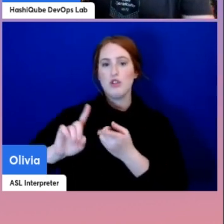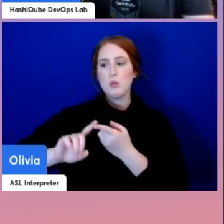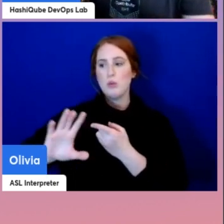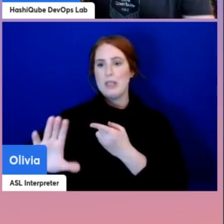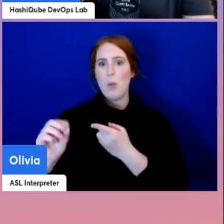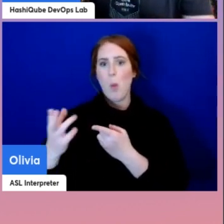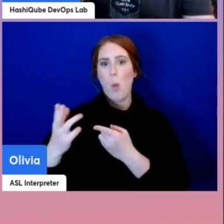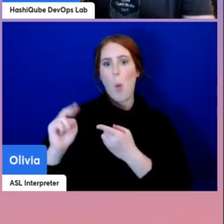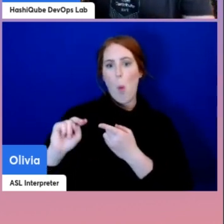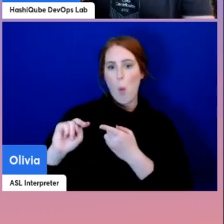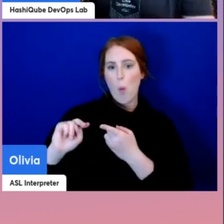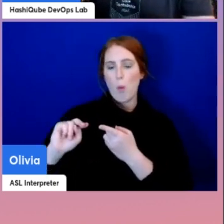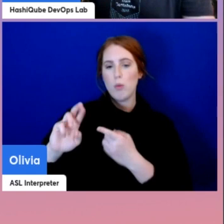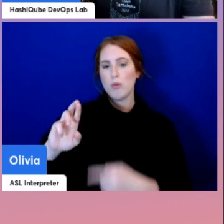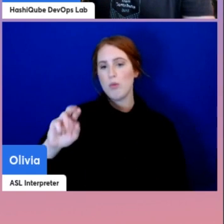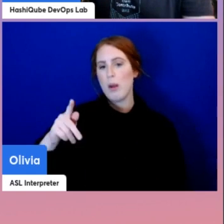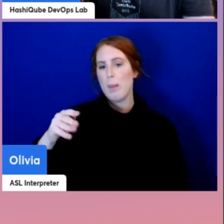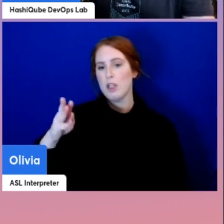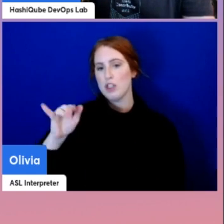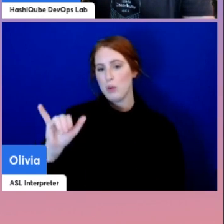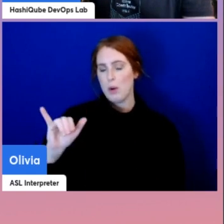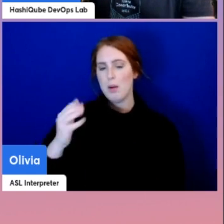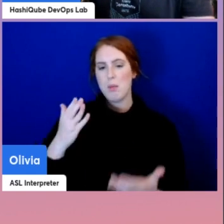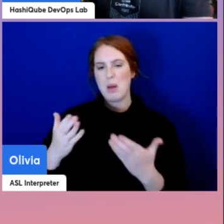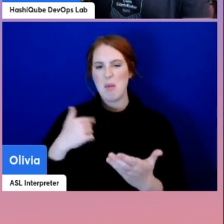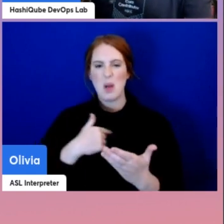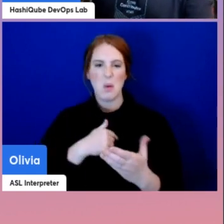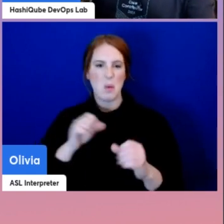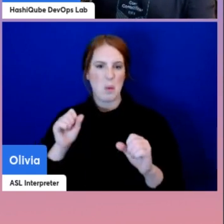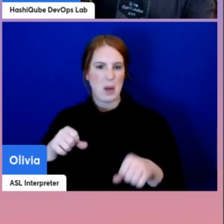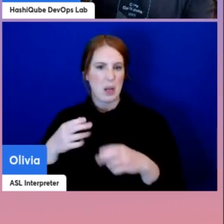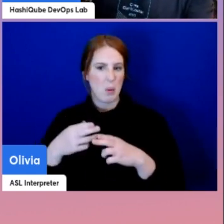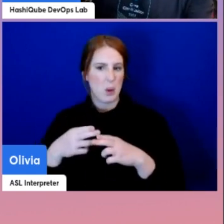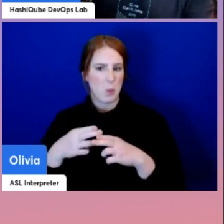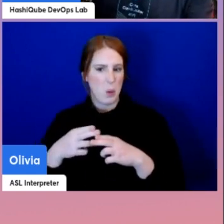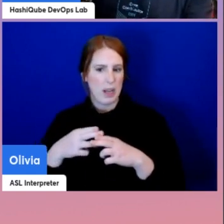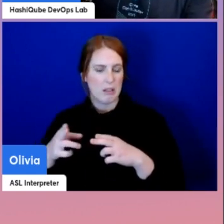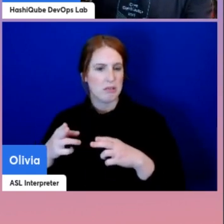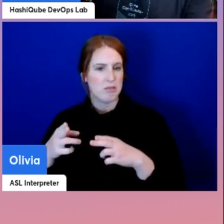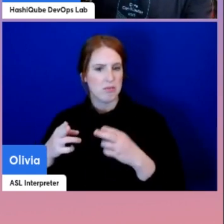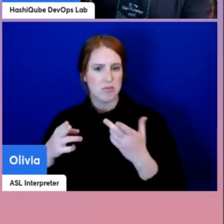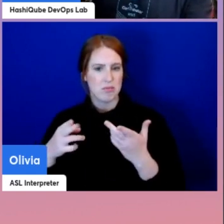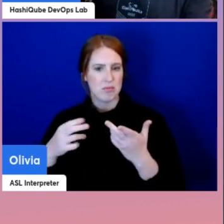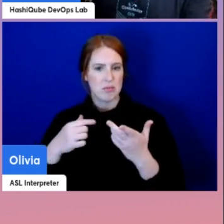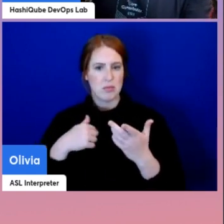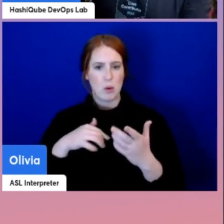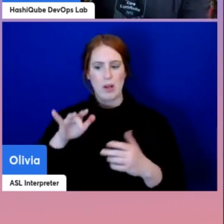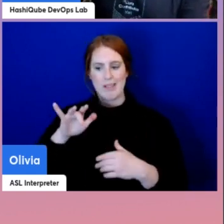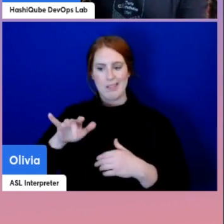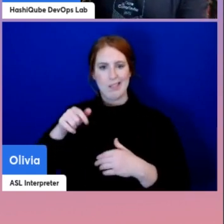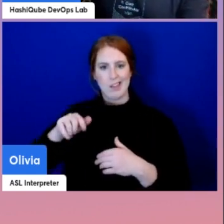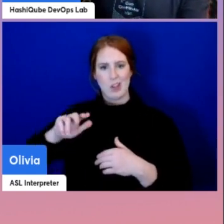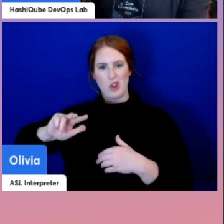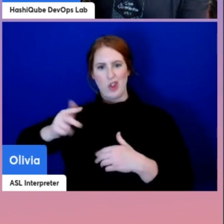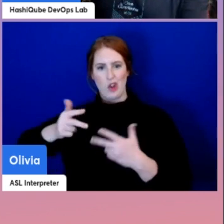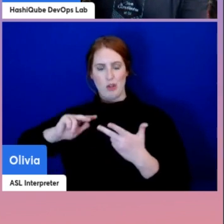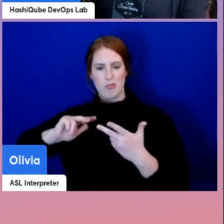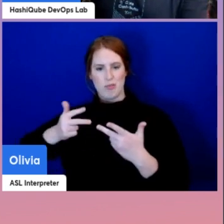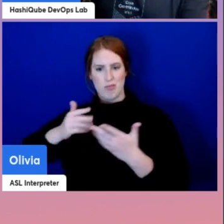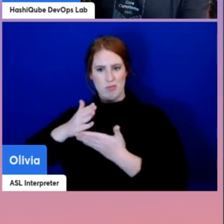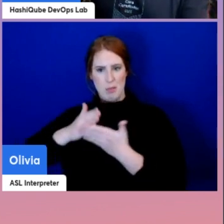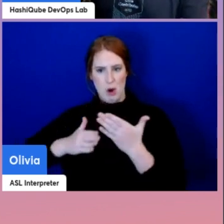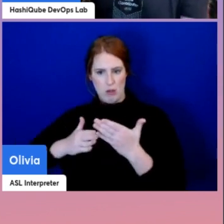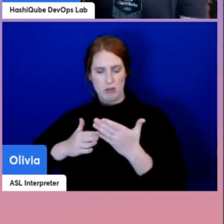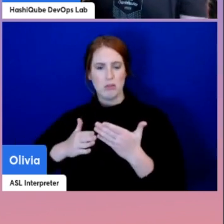repository. And maybe we can quickly I'll go into this in this third section. And